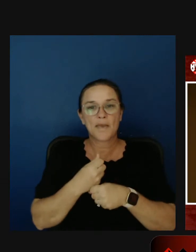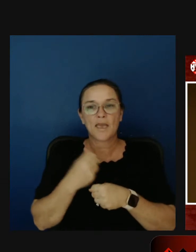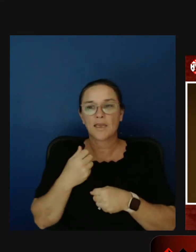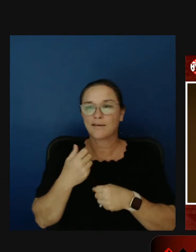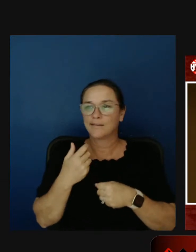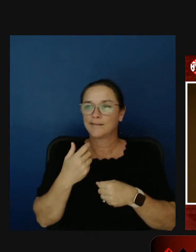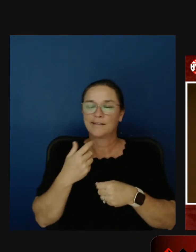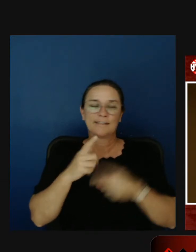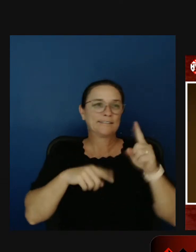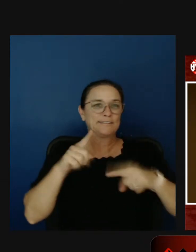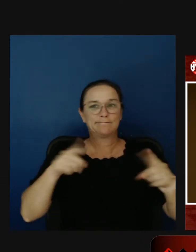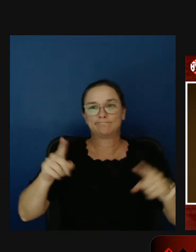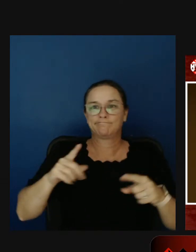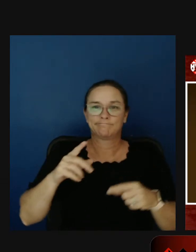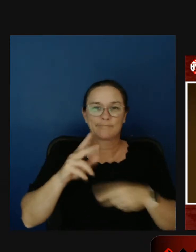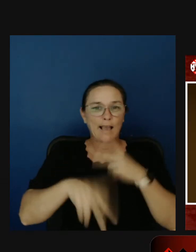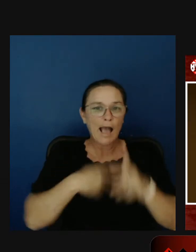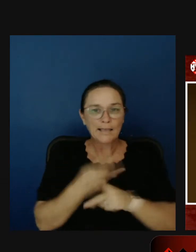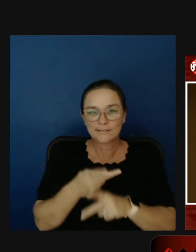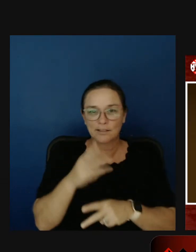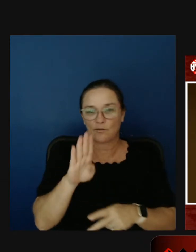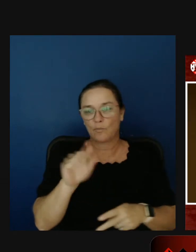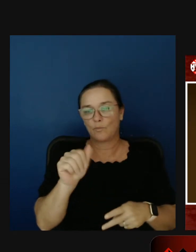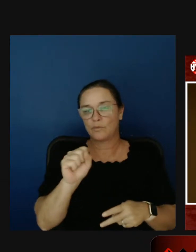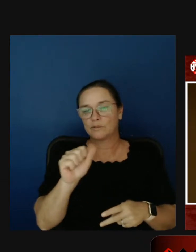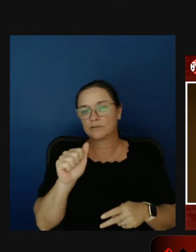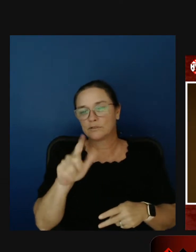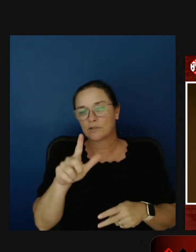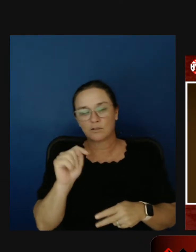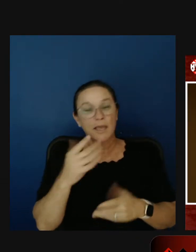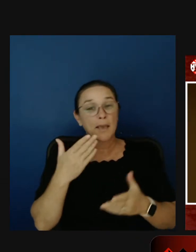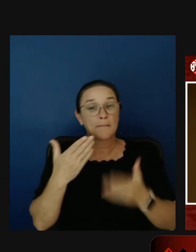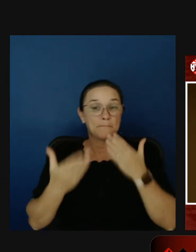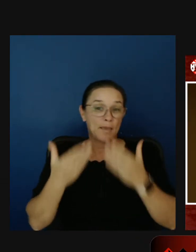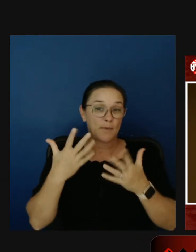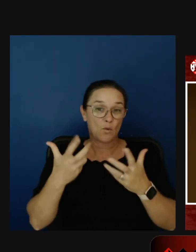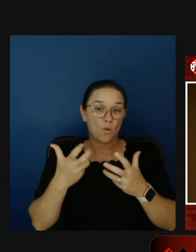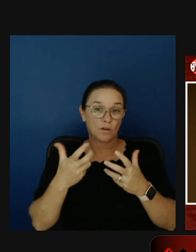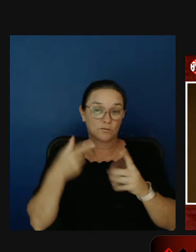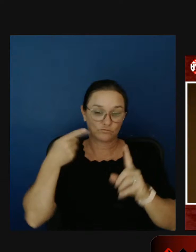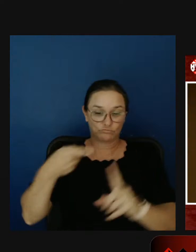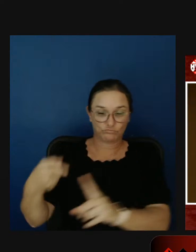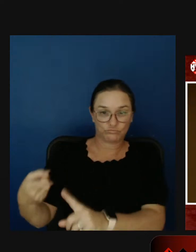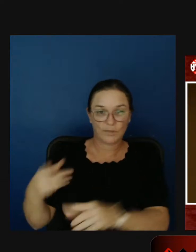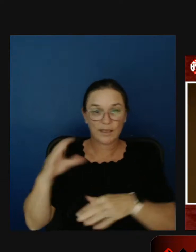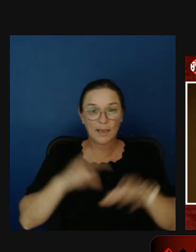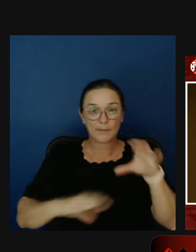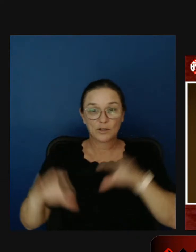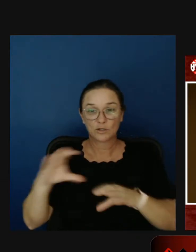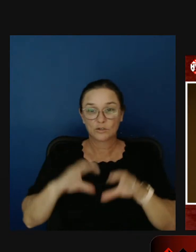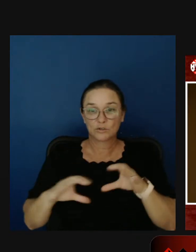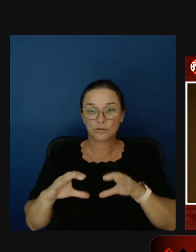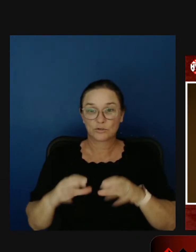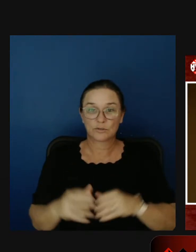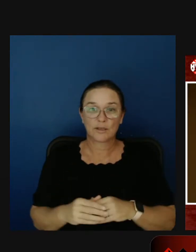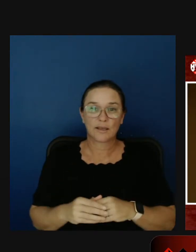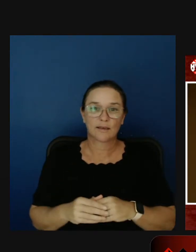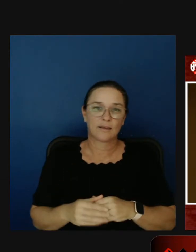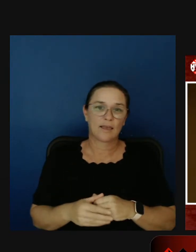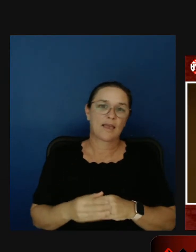basalt. A lot of people will run chemistry, so maybe you want to map that this unit's got 5 weight